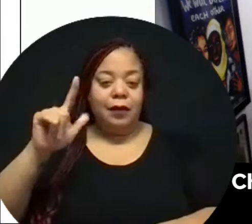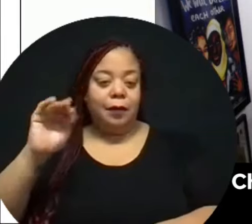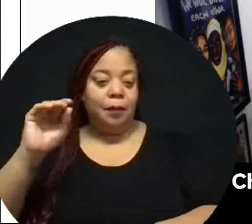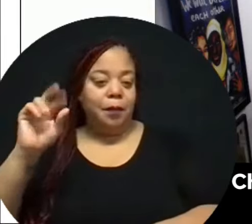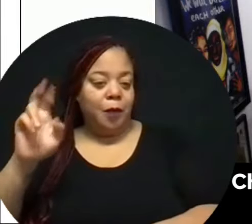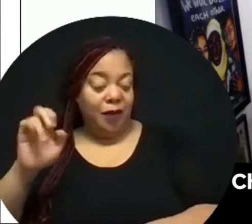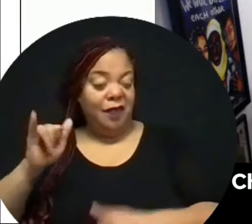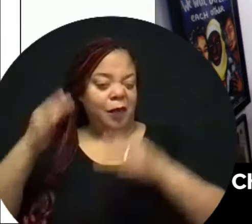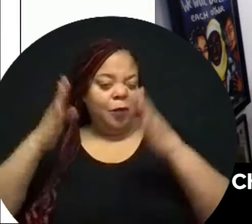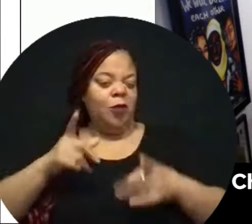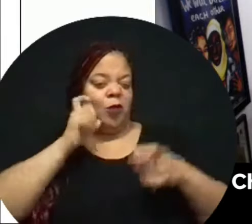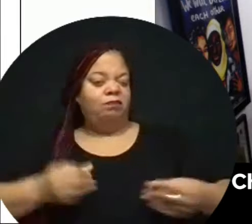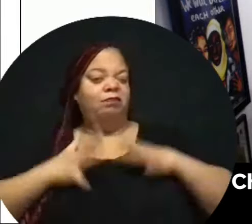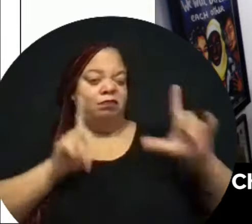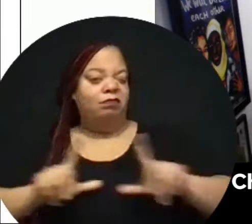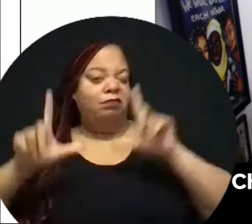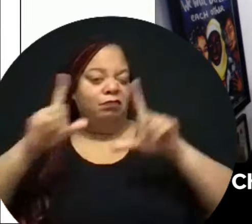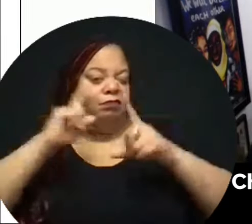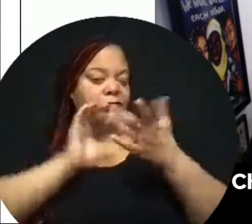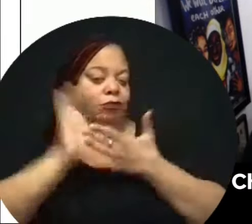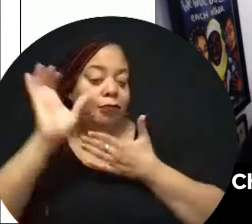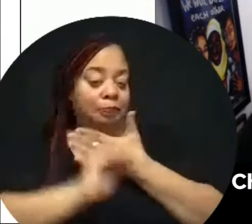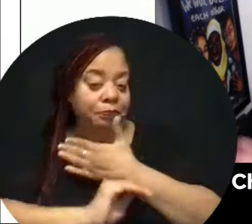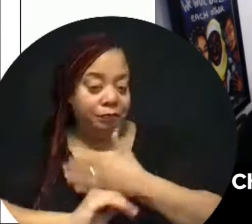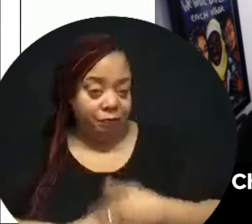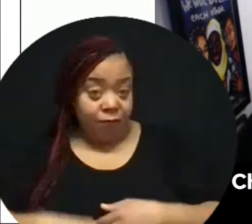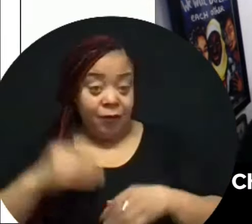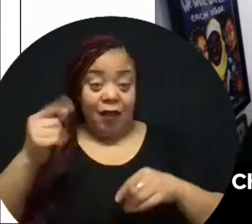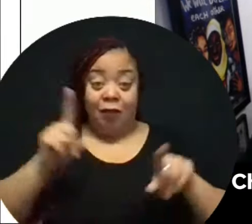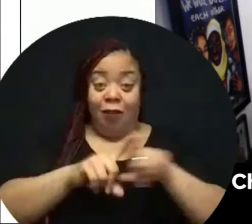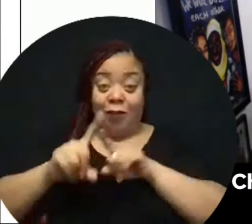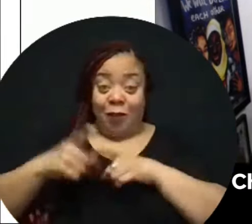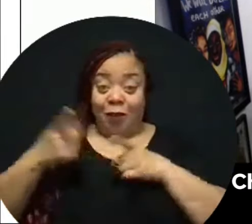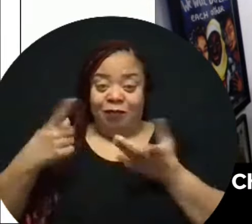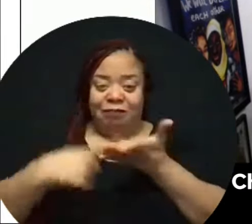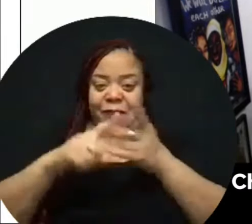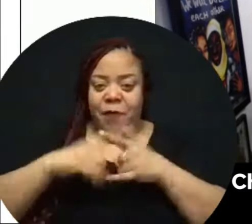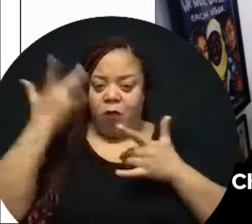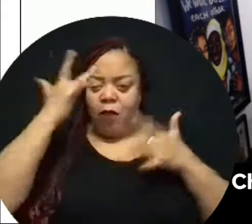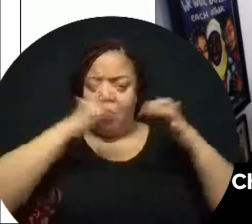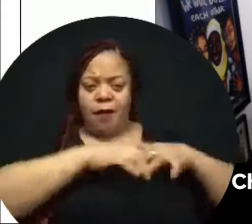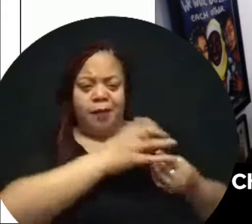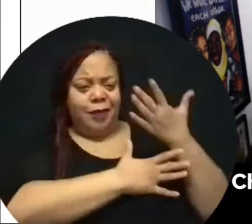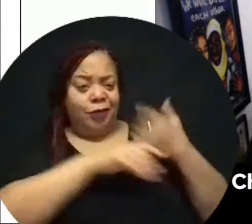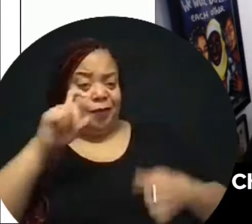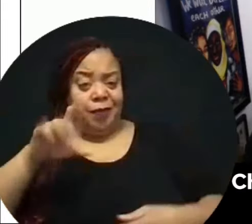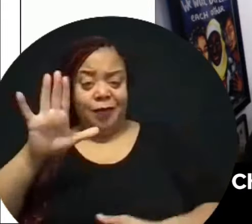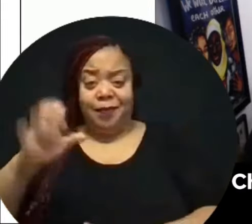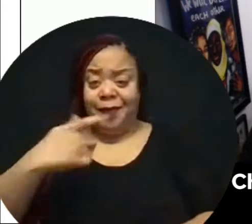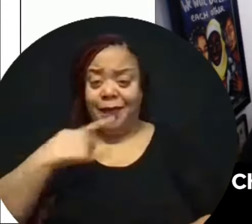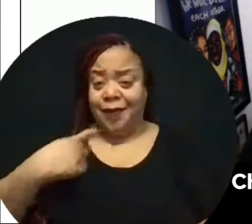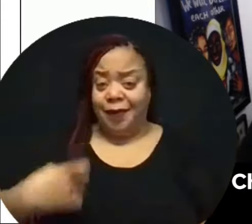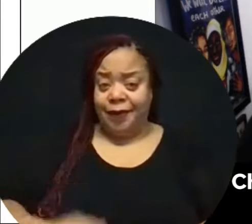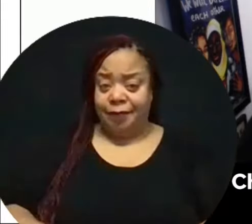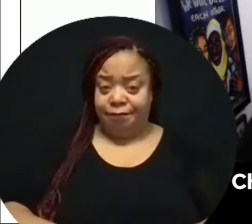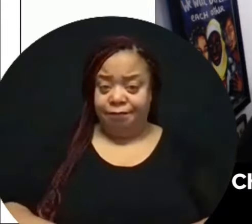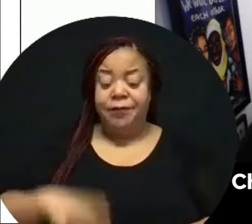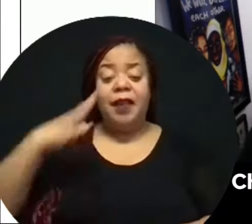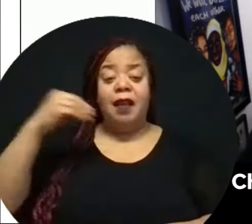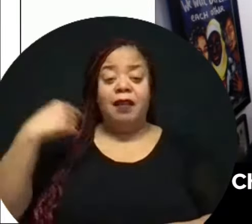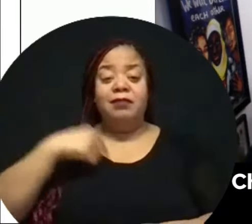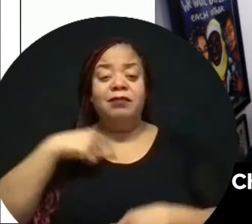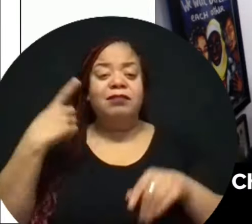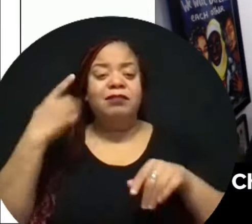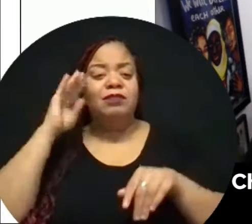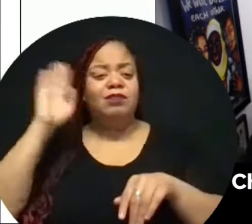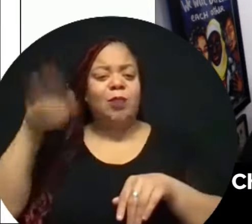hope to see you all back here with us in November. And then one final thing, just a bit of housekeeping, wanted to remind those tuning in that we